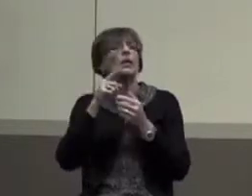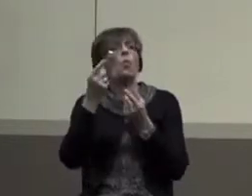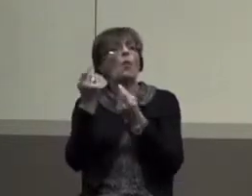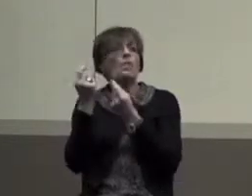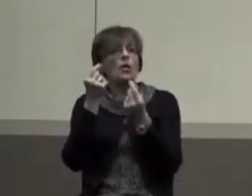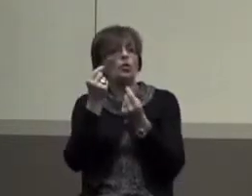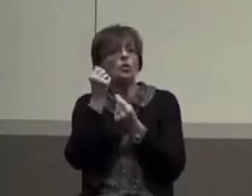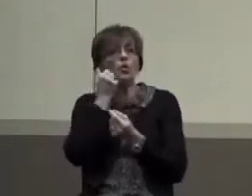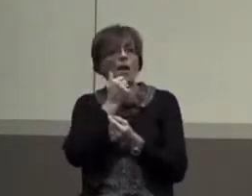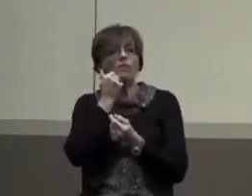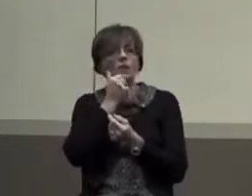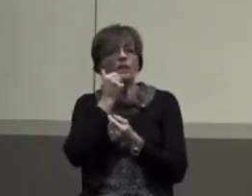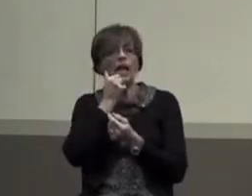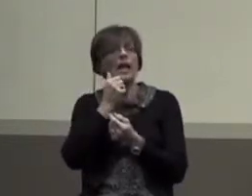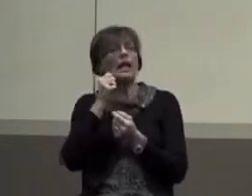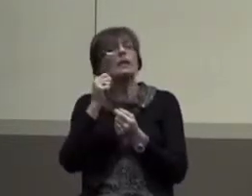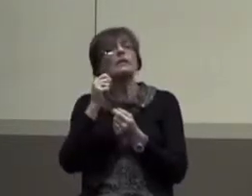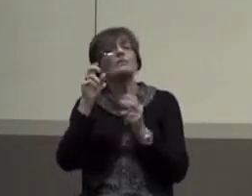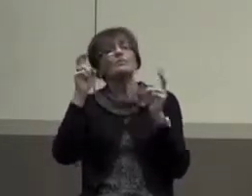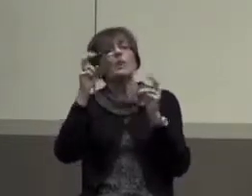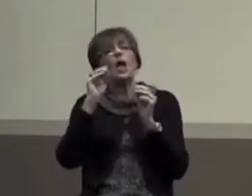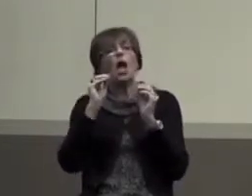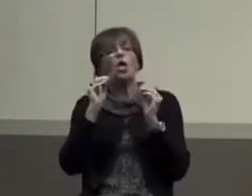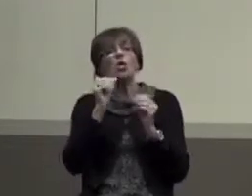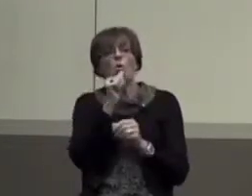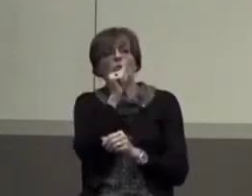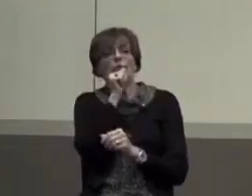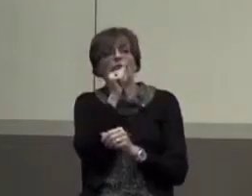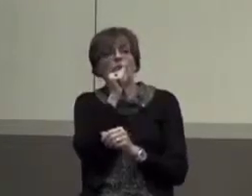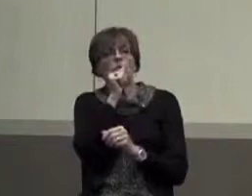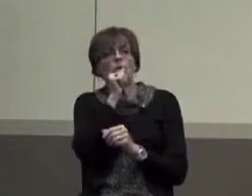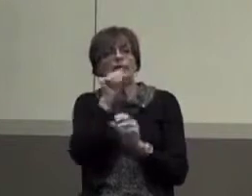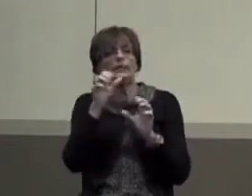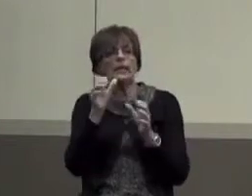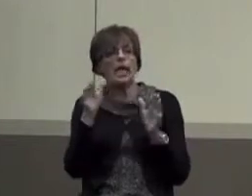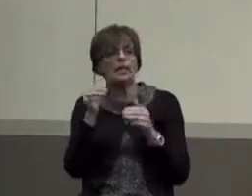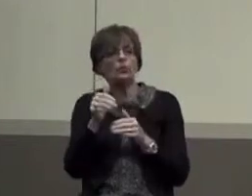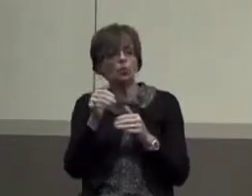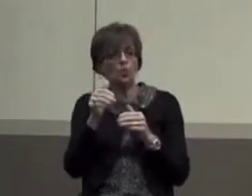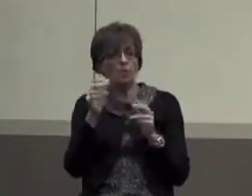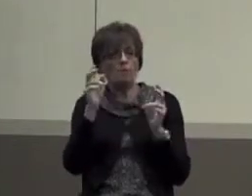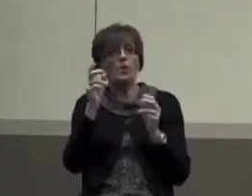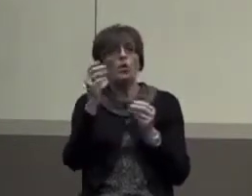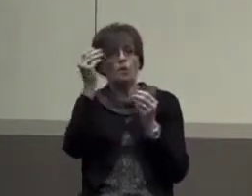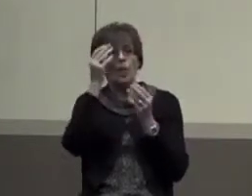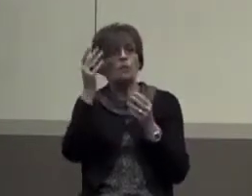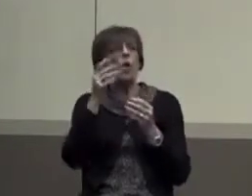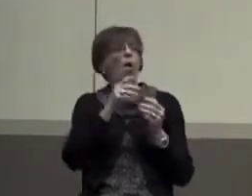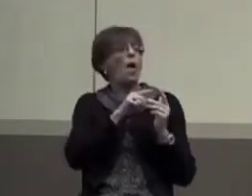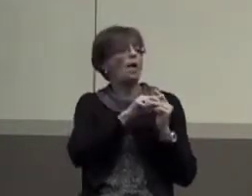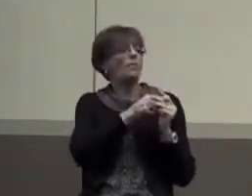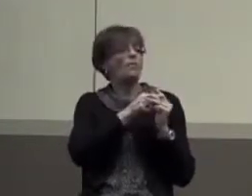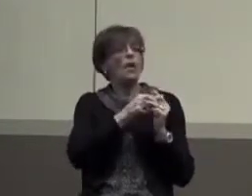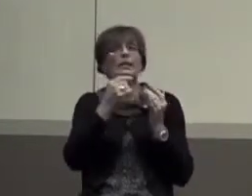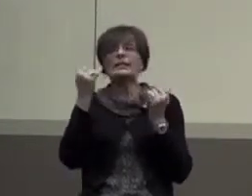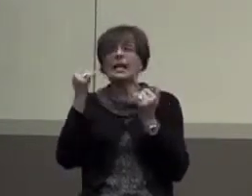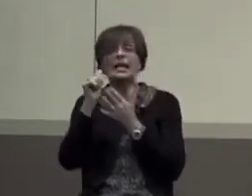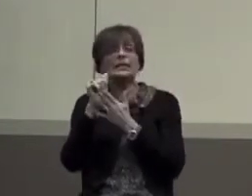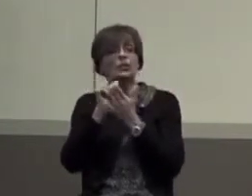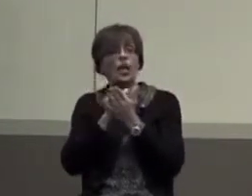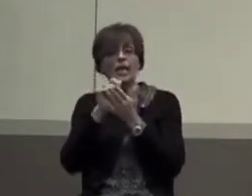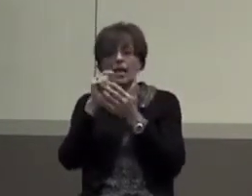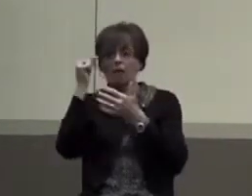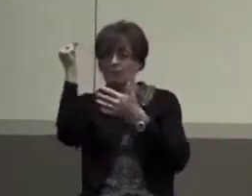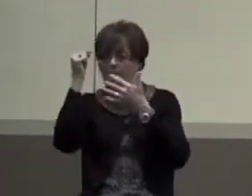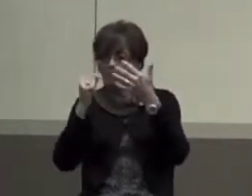It's called a no secrets classroom, where you let them know up front, here's today's agenda, and here's what you're going to learn, and this is what I expect